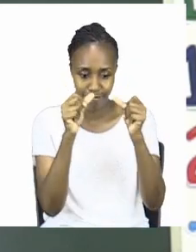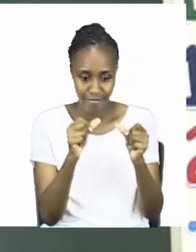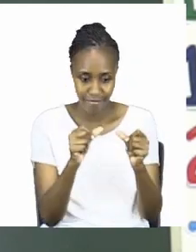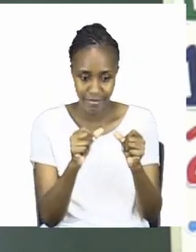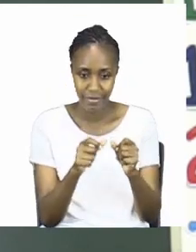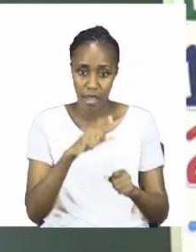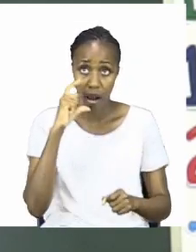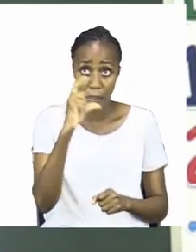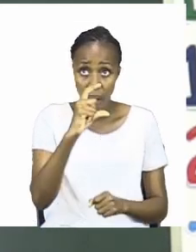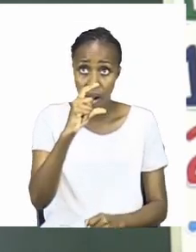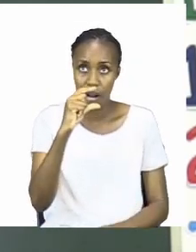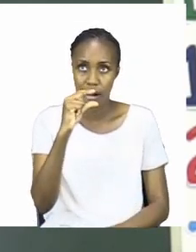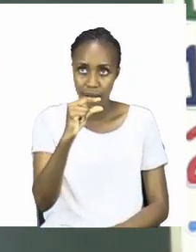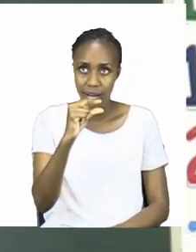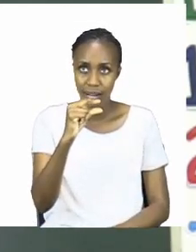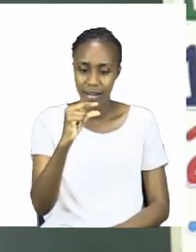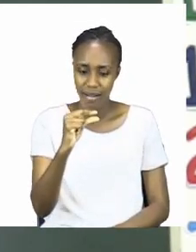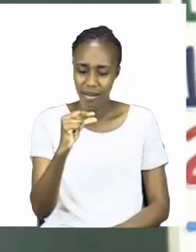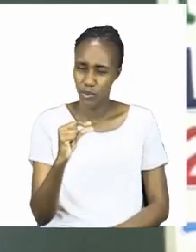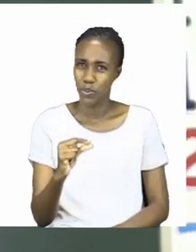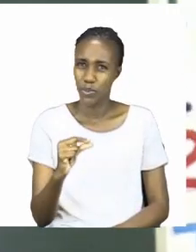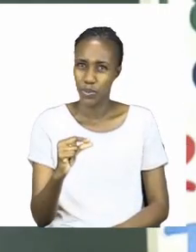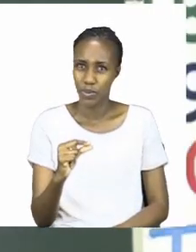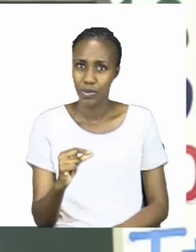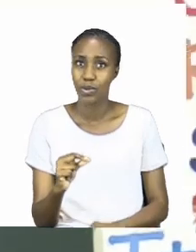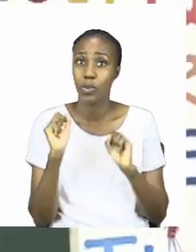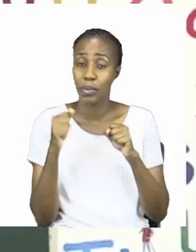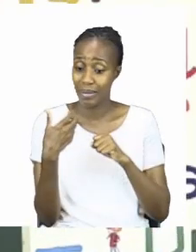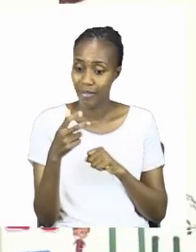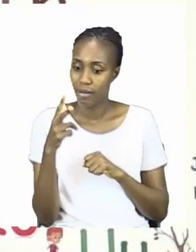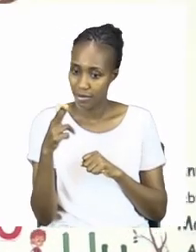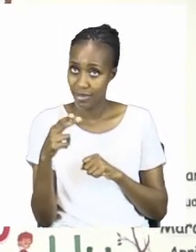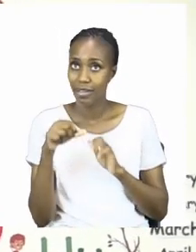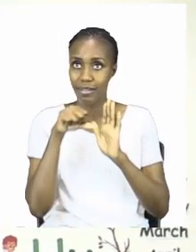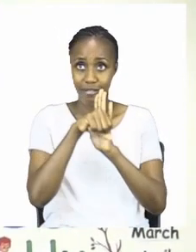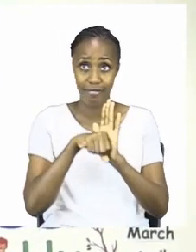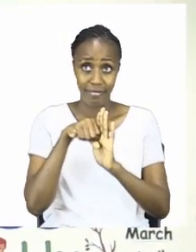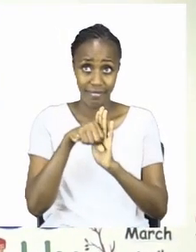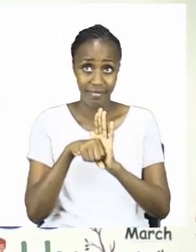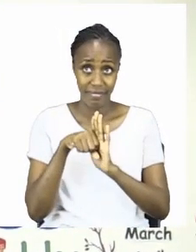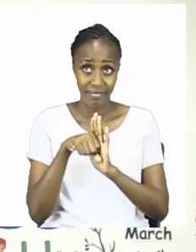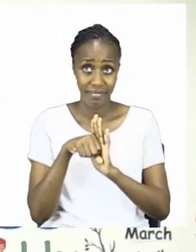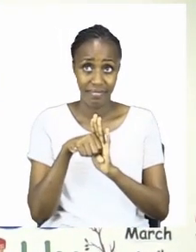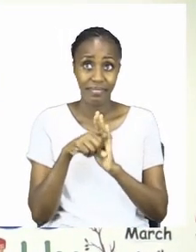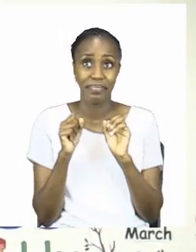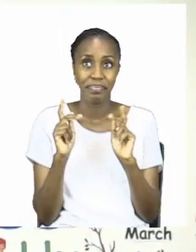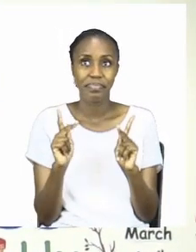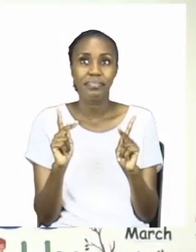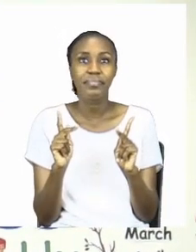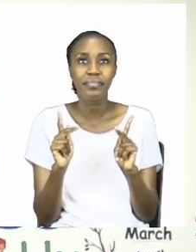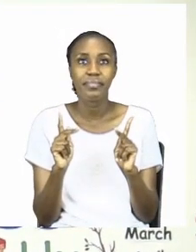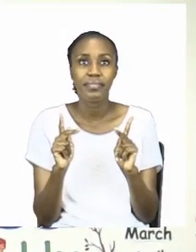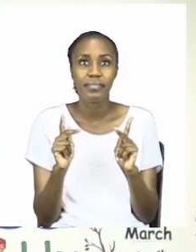some scissors and you will also need some glue. Now remember, everyone, when you